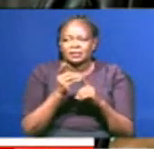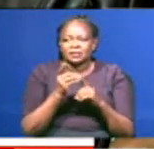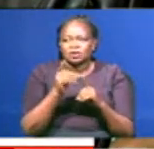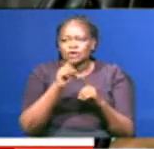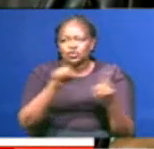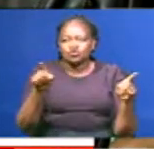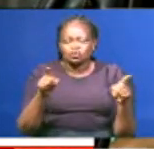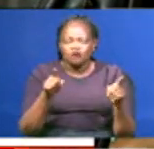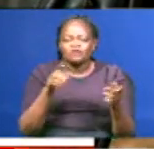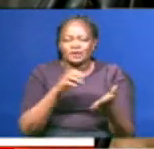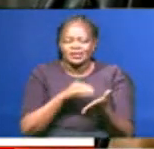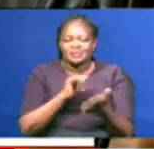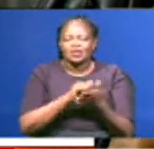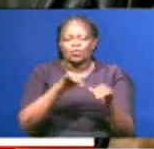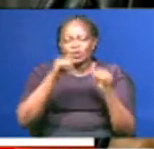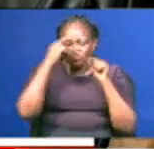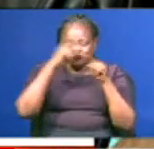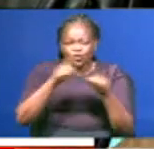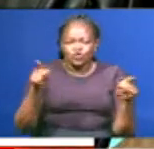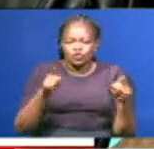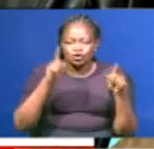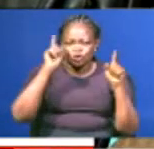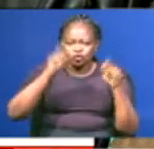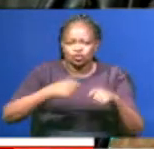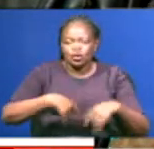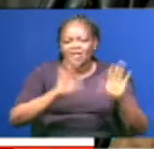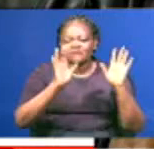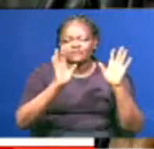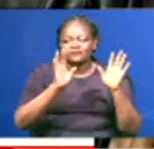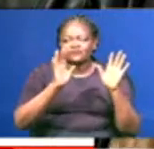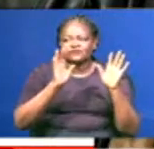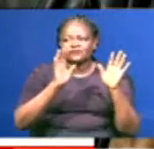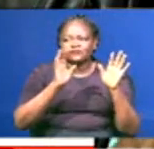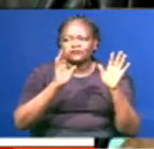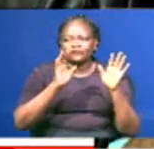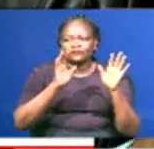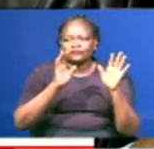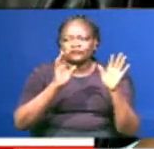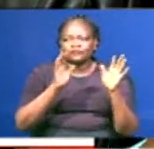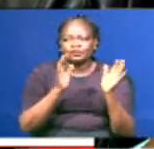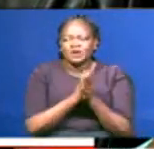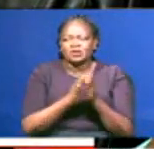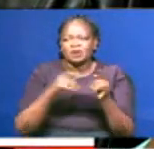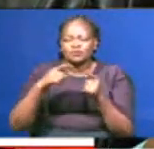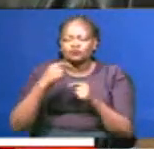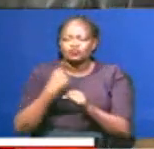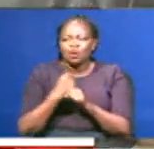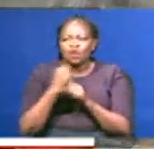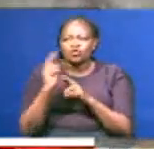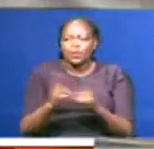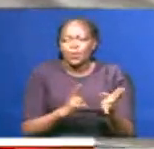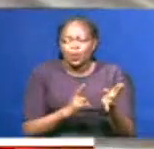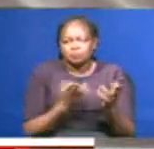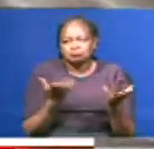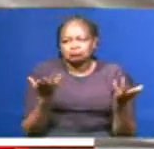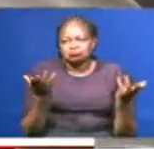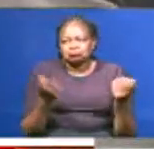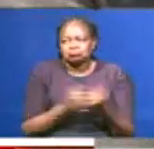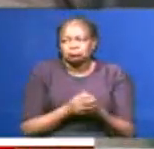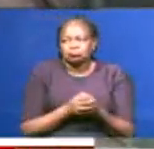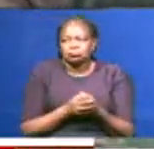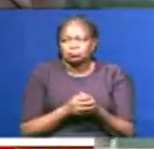are waiting for you. Should you leave them and you just proceed with your work like that? What should you do?